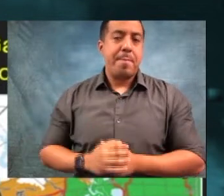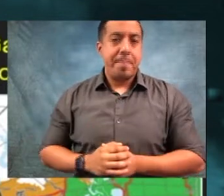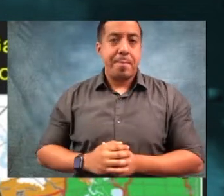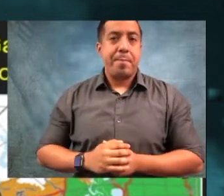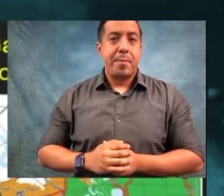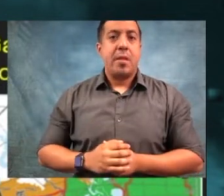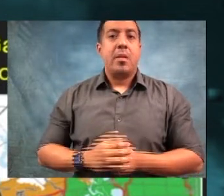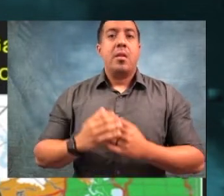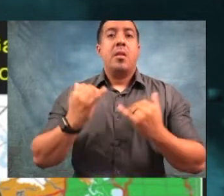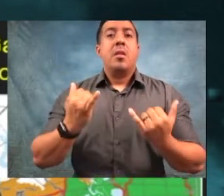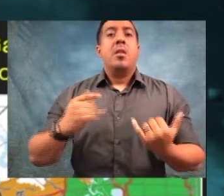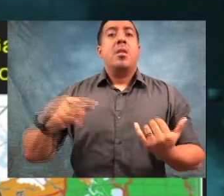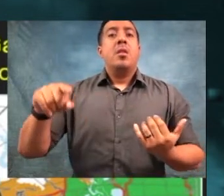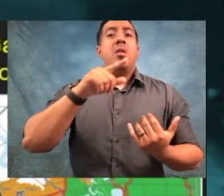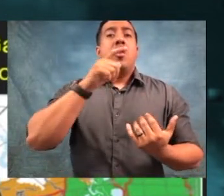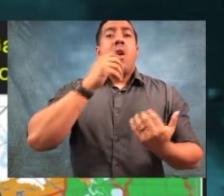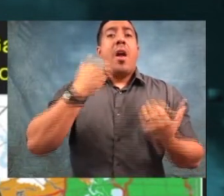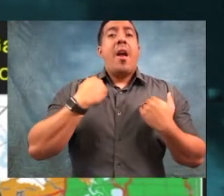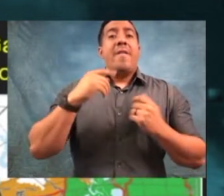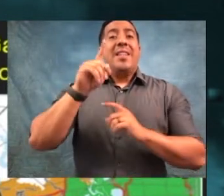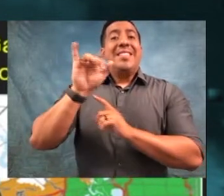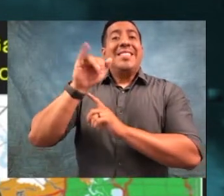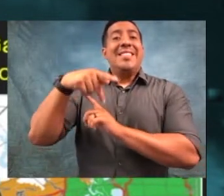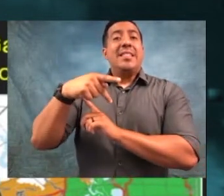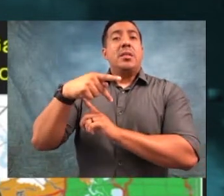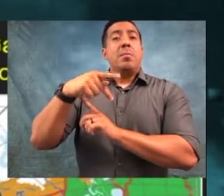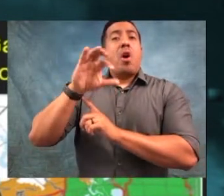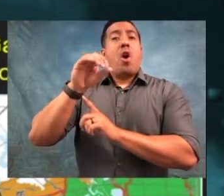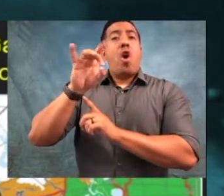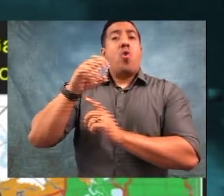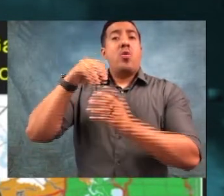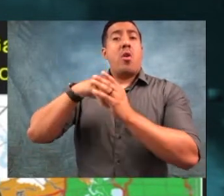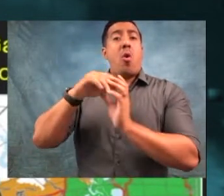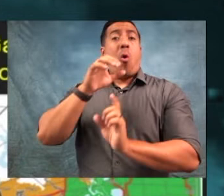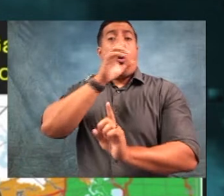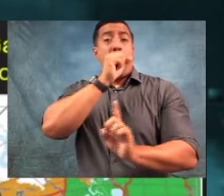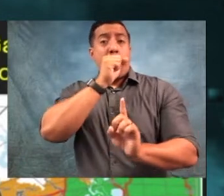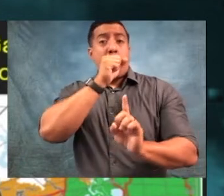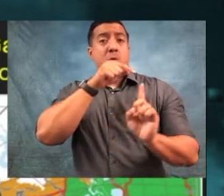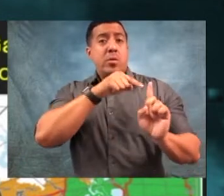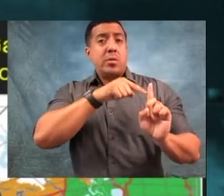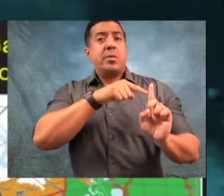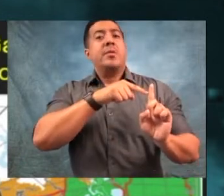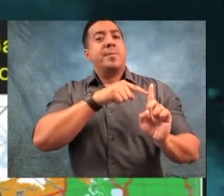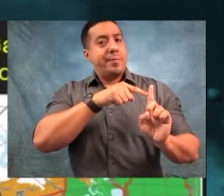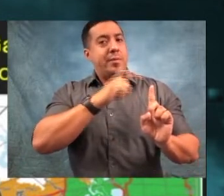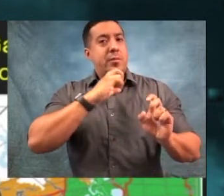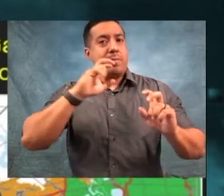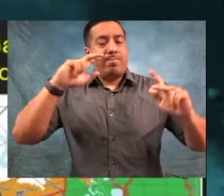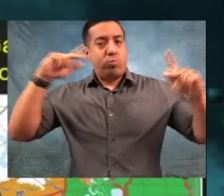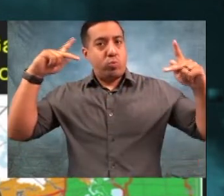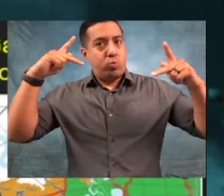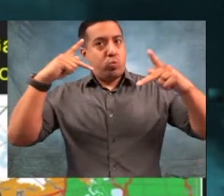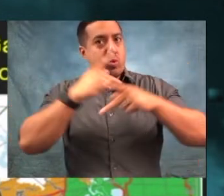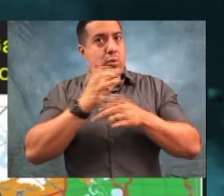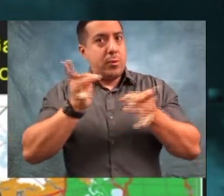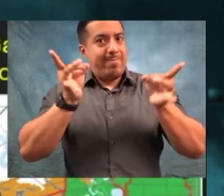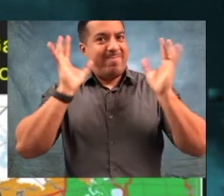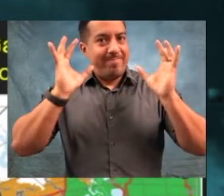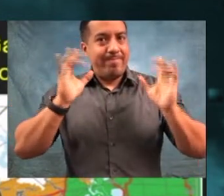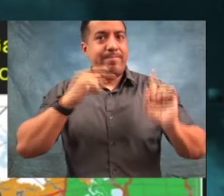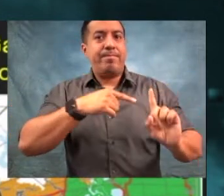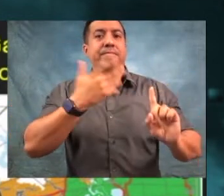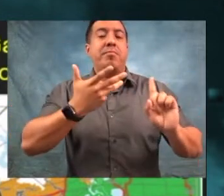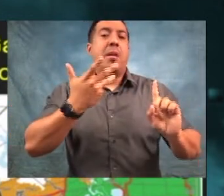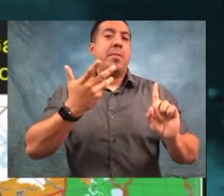And then for those zip codes shown in orange, That would be for the worst of the worst type